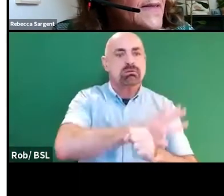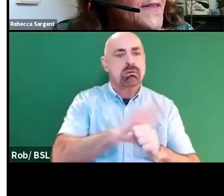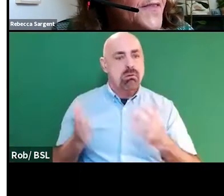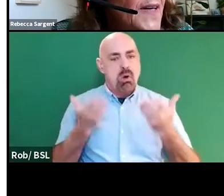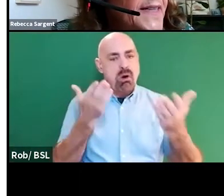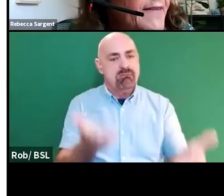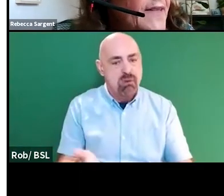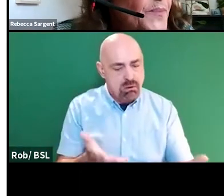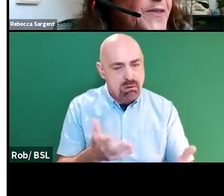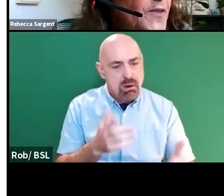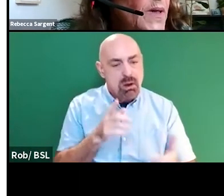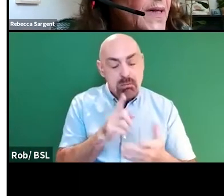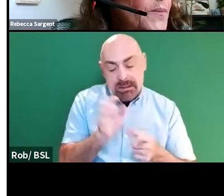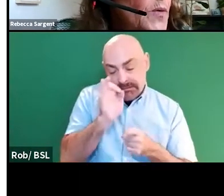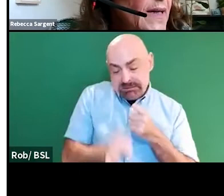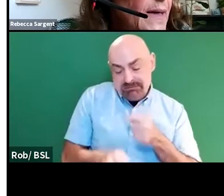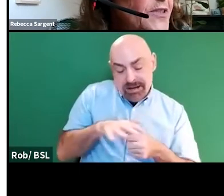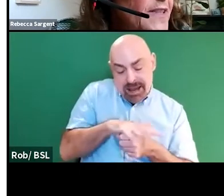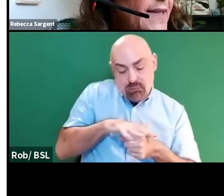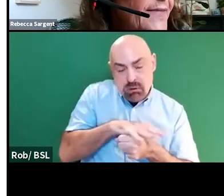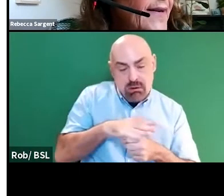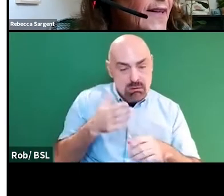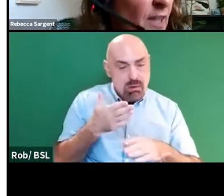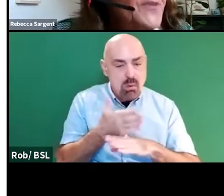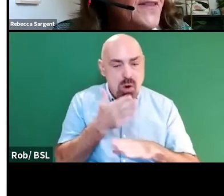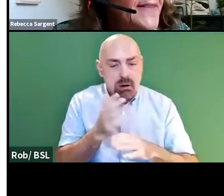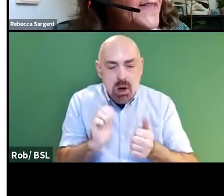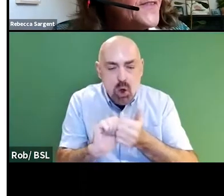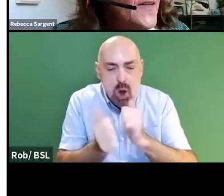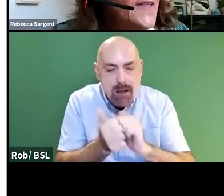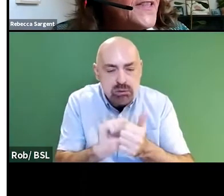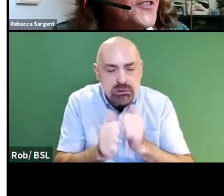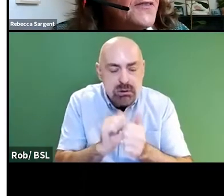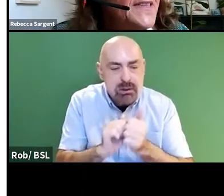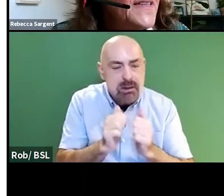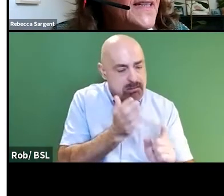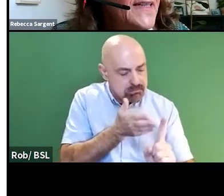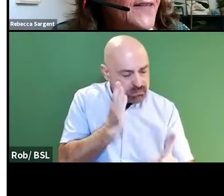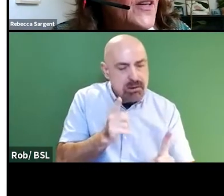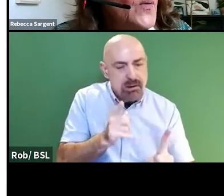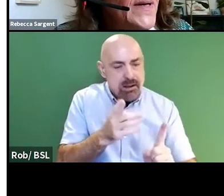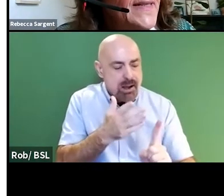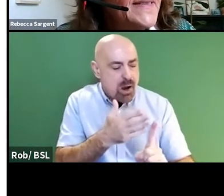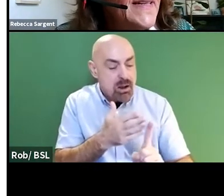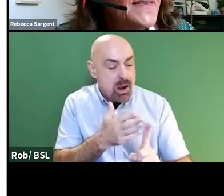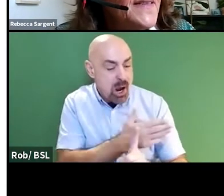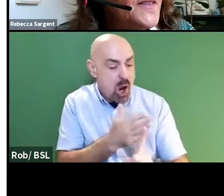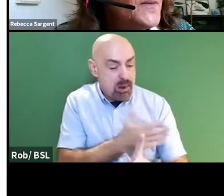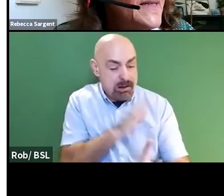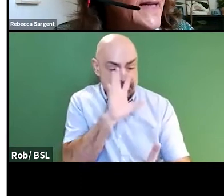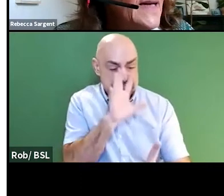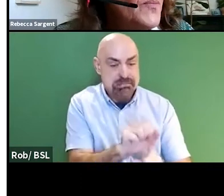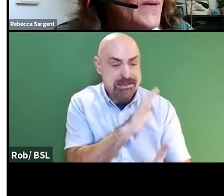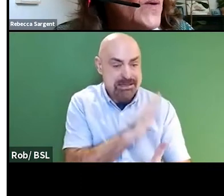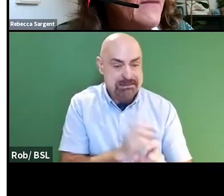defined in a defined area that's based on working more collaborative, identifying additional needs early and giving quick and easy access